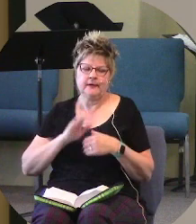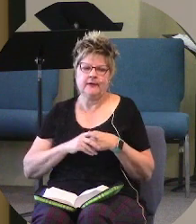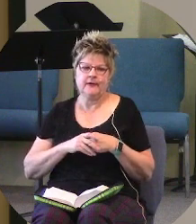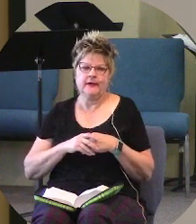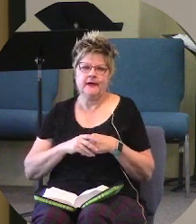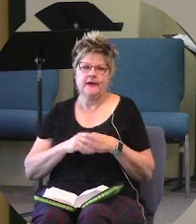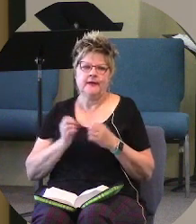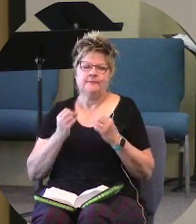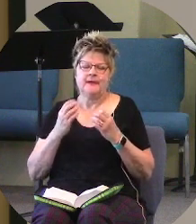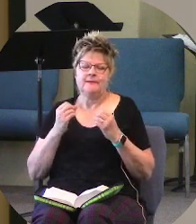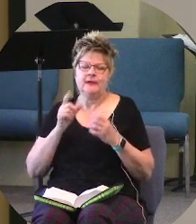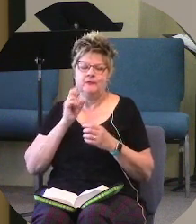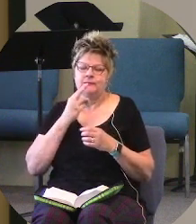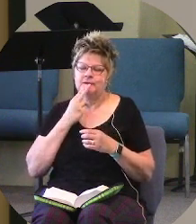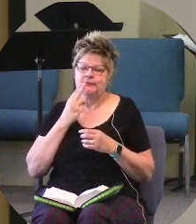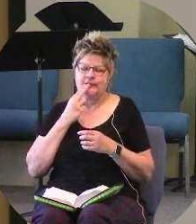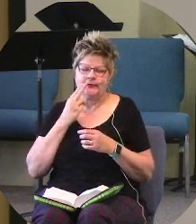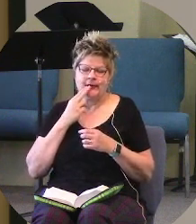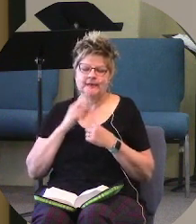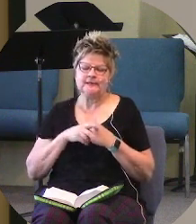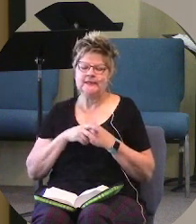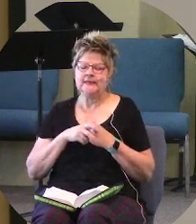and cartons of cigarettes. And